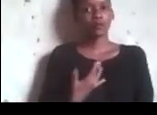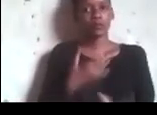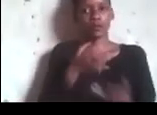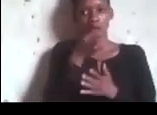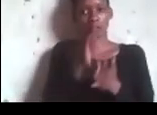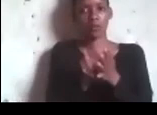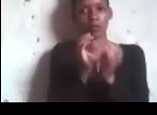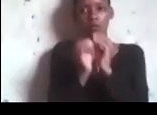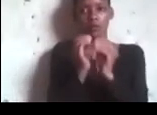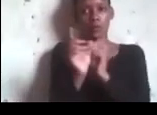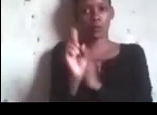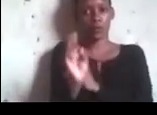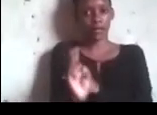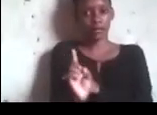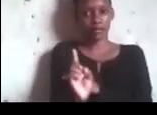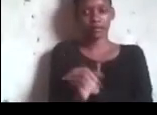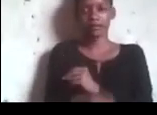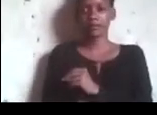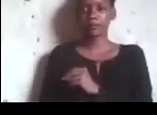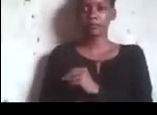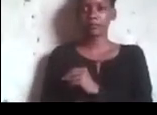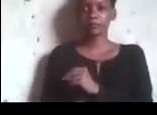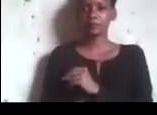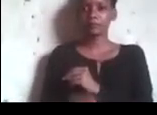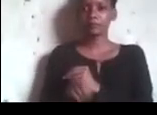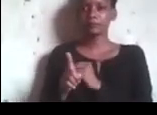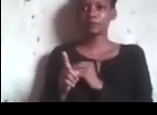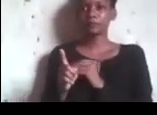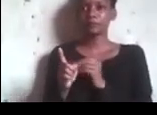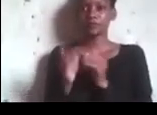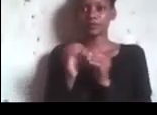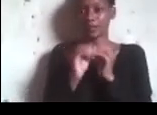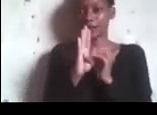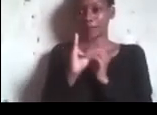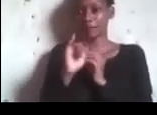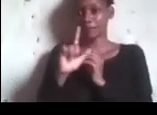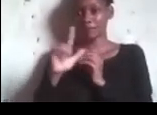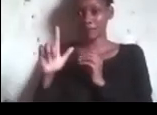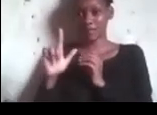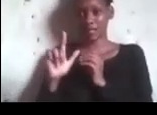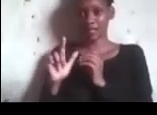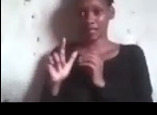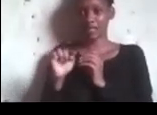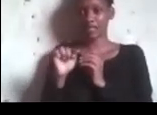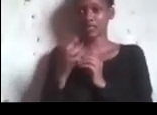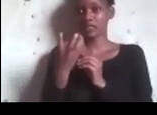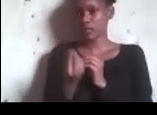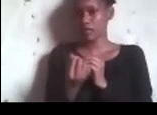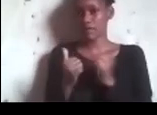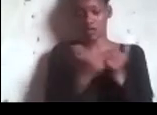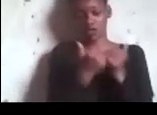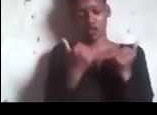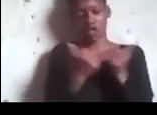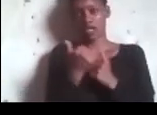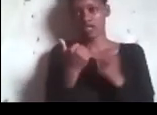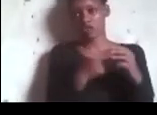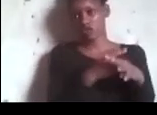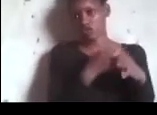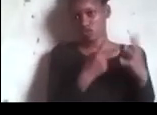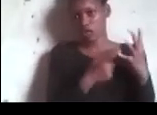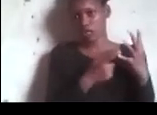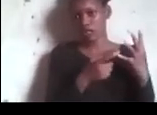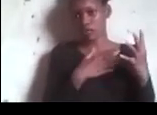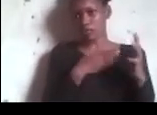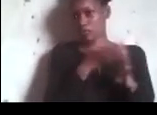the Children's Amendment Bill contains amendment that attempts to address some of the challenges that has arisen in